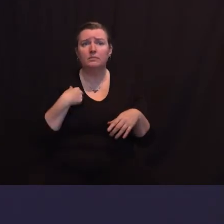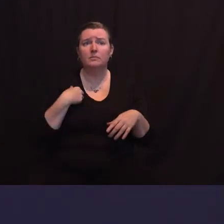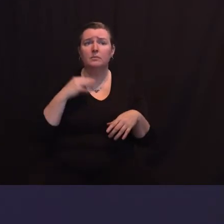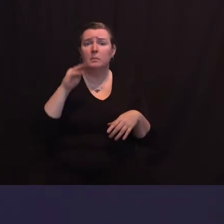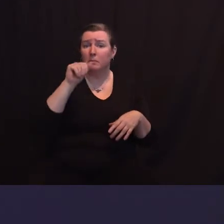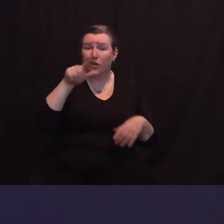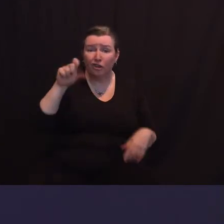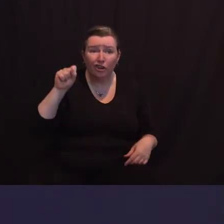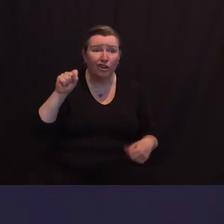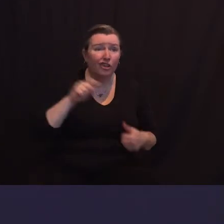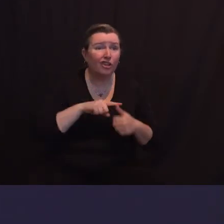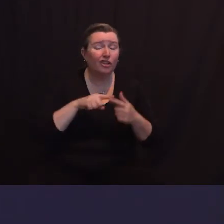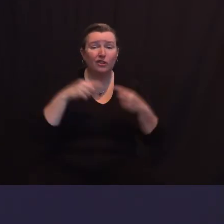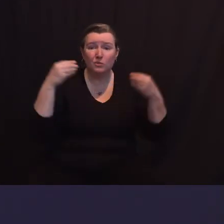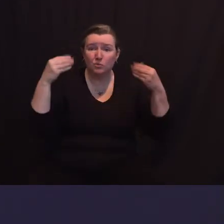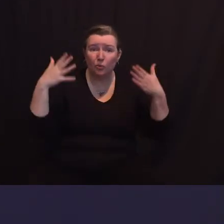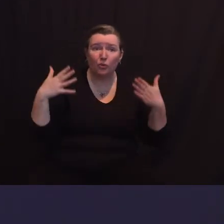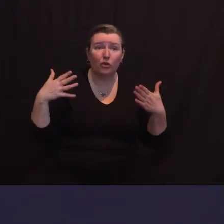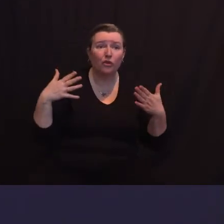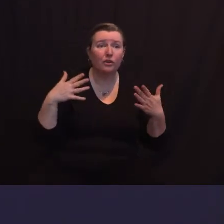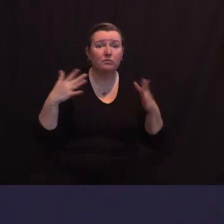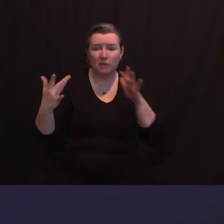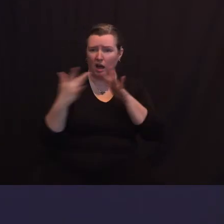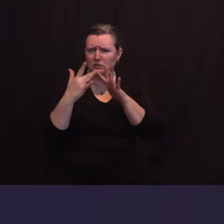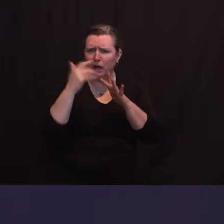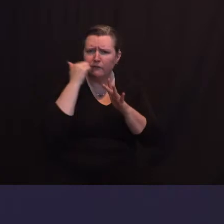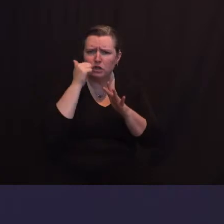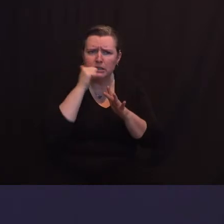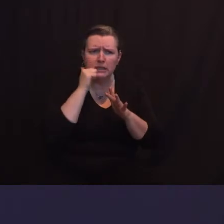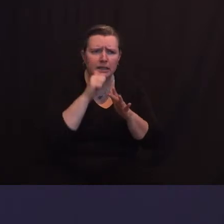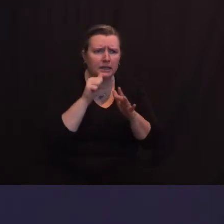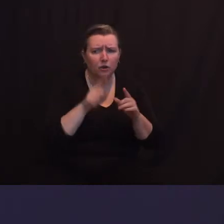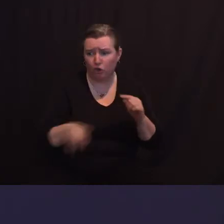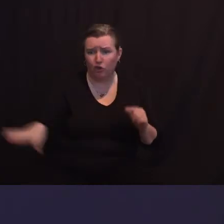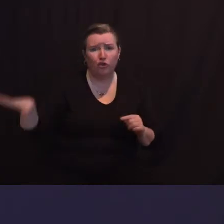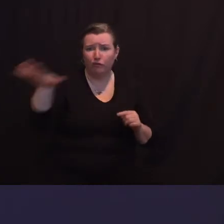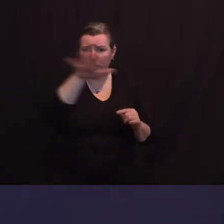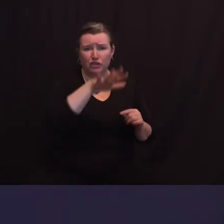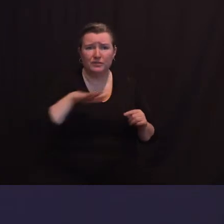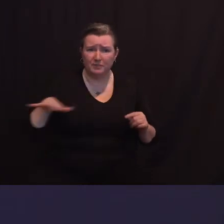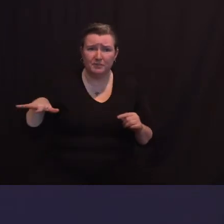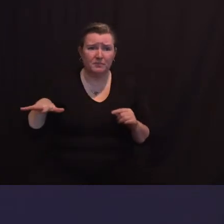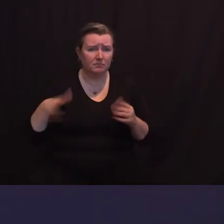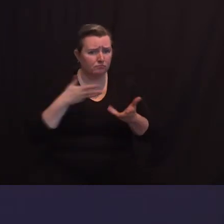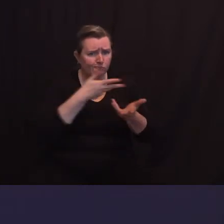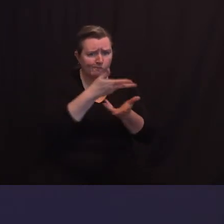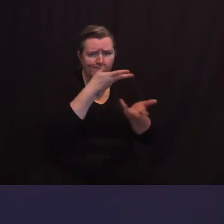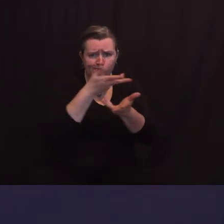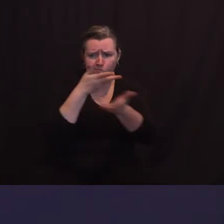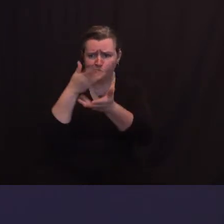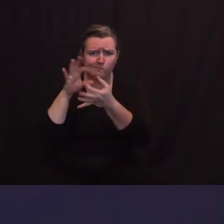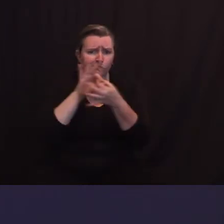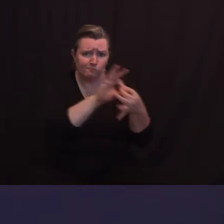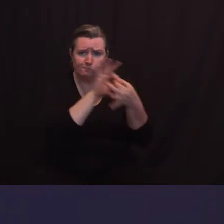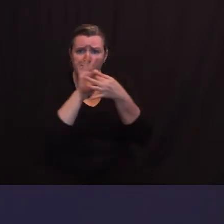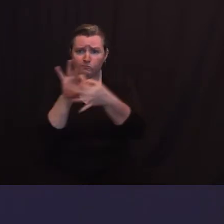almost daily contact with all of them, so yes, we are in constant coordination and communication with law enforcement and the private